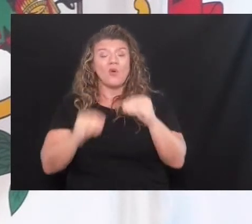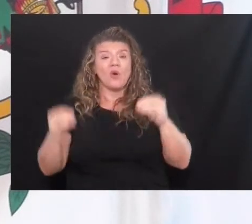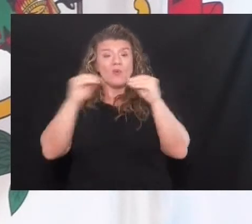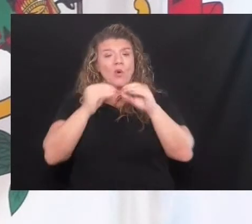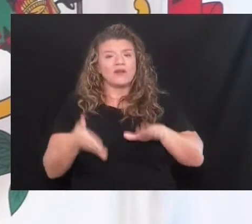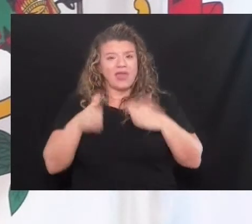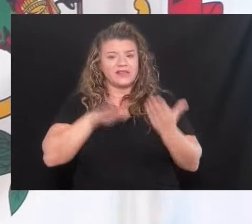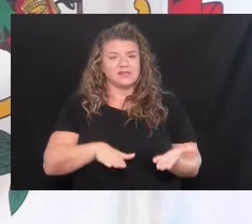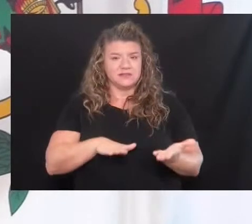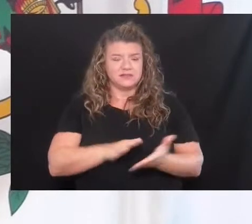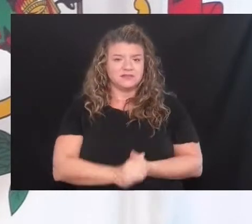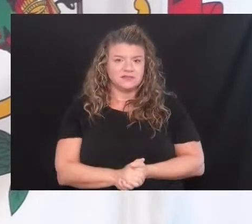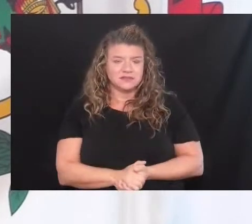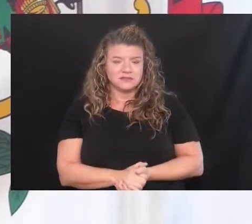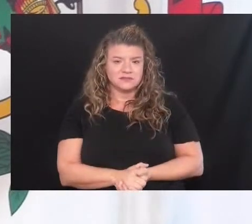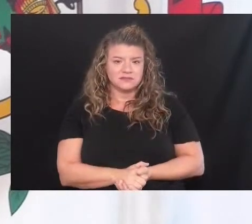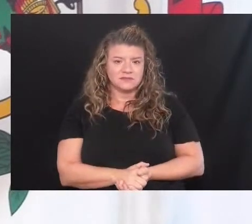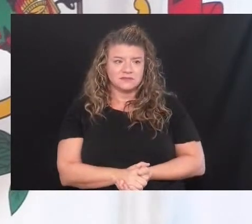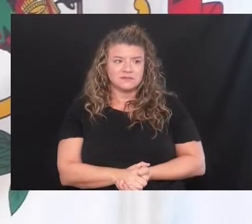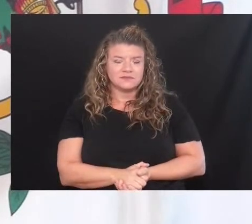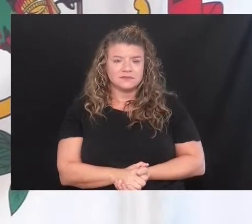dying?